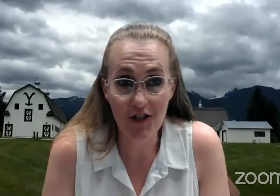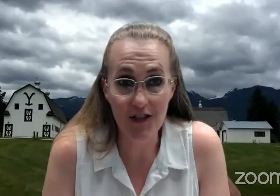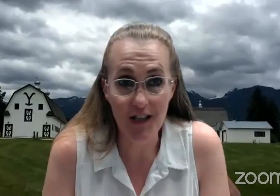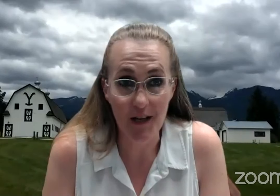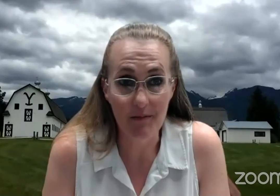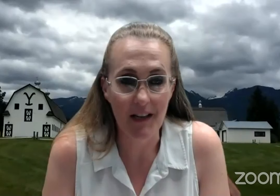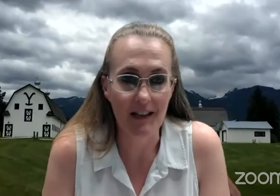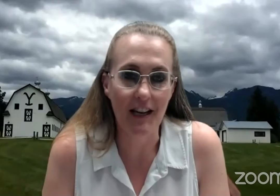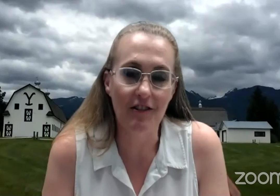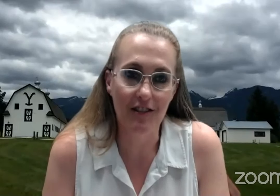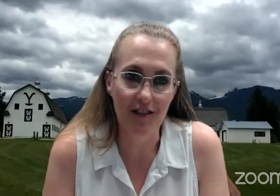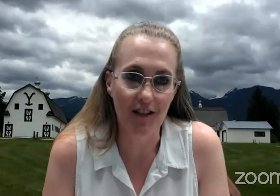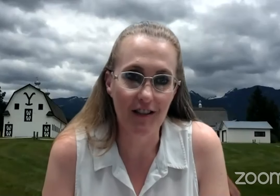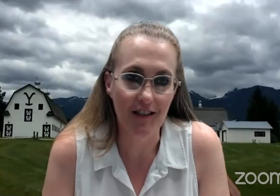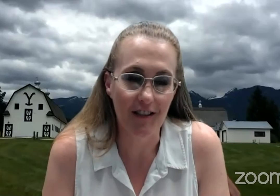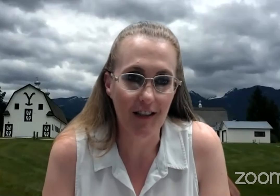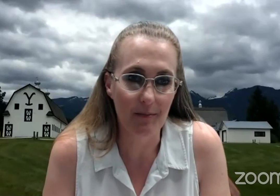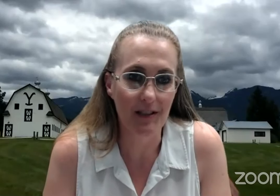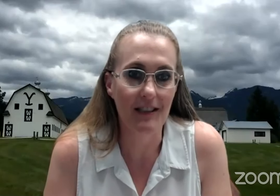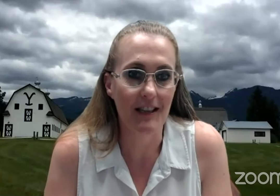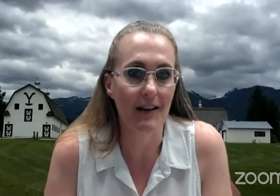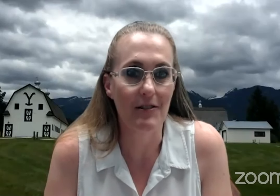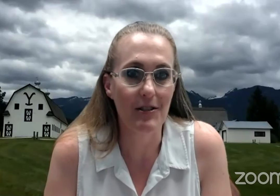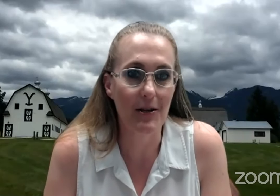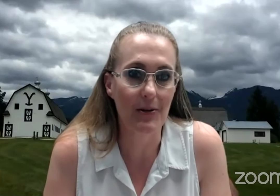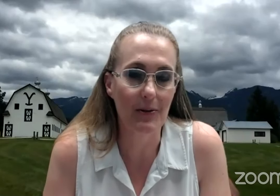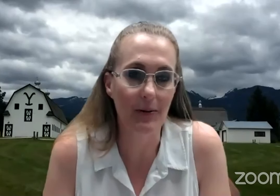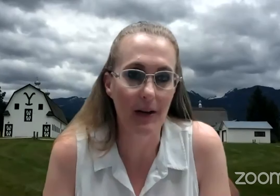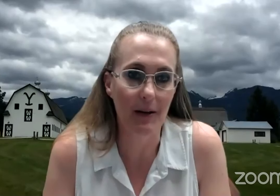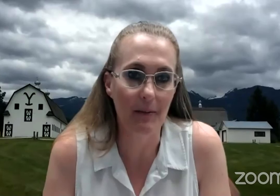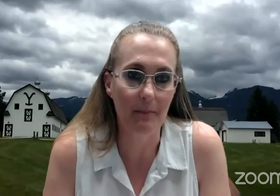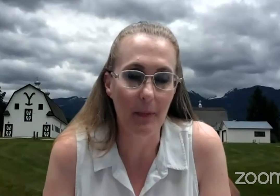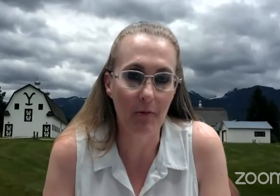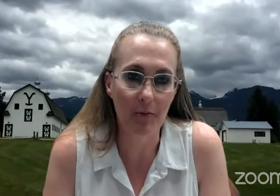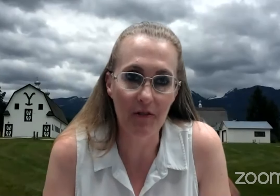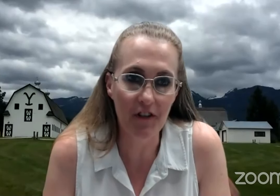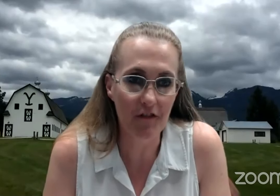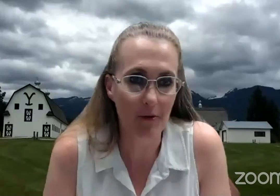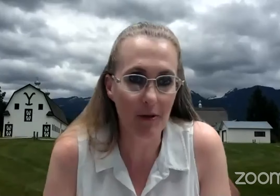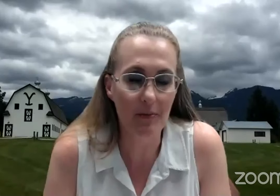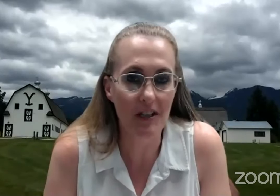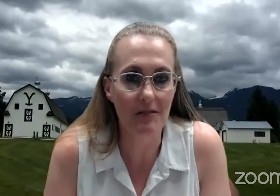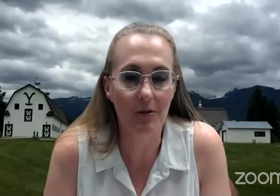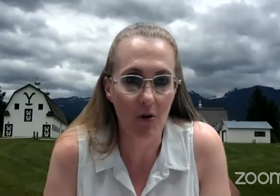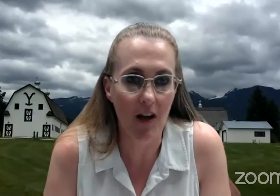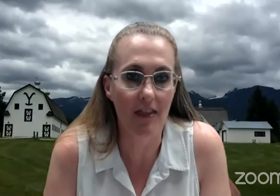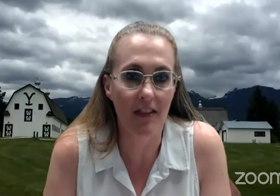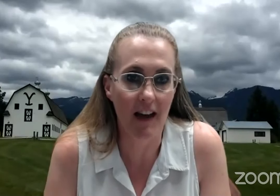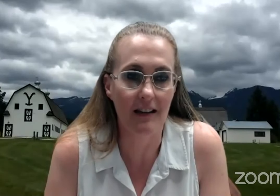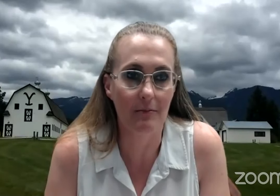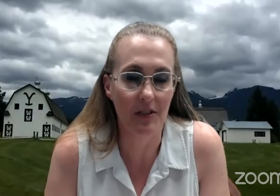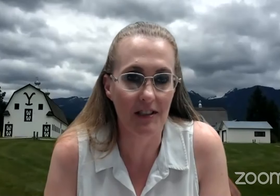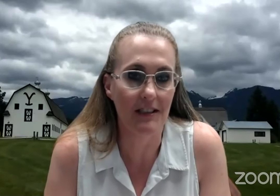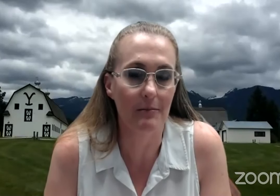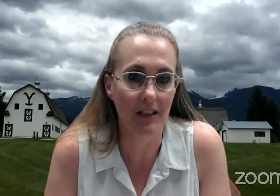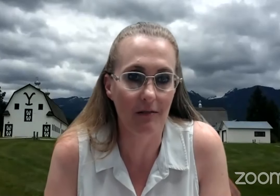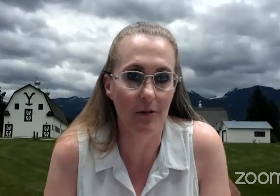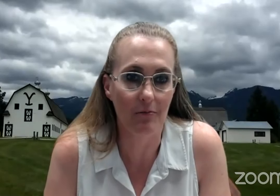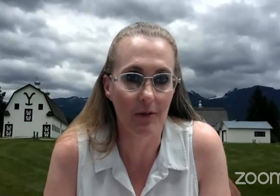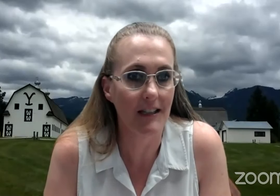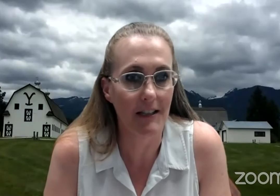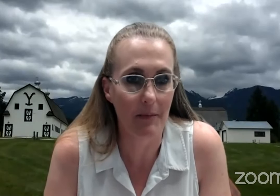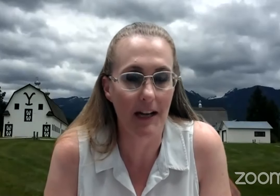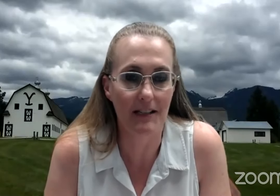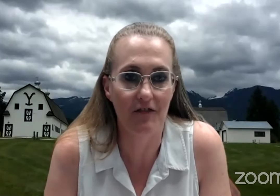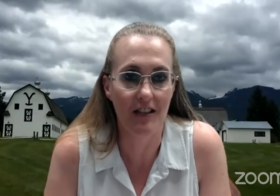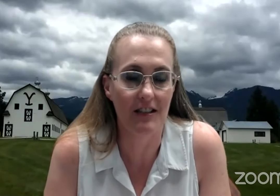steel structure's up and it's actually starting to look like a building now. So we're moving forward because we want that building complete